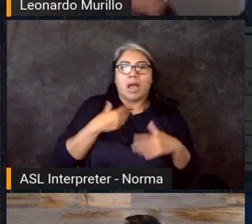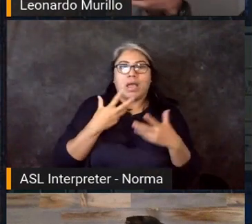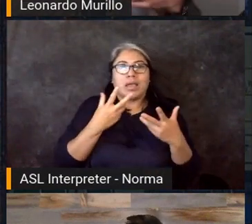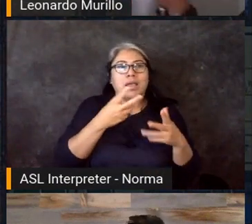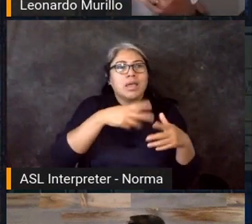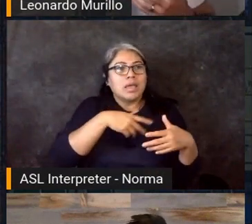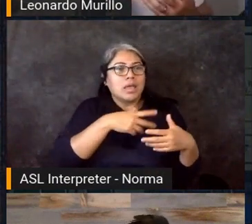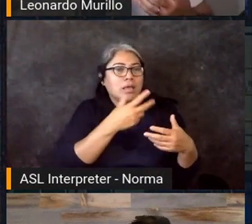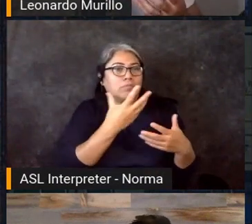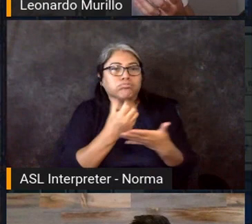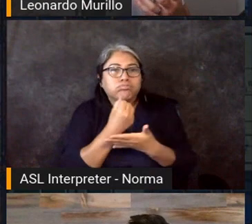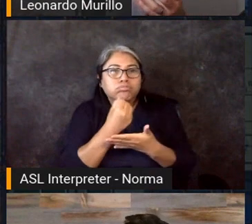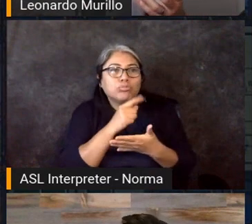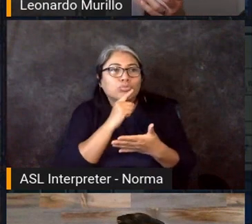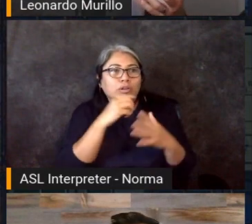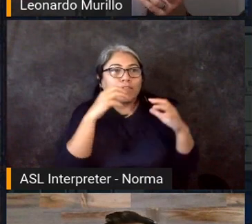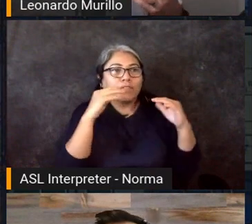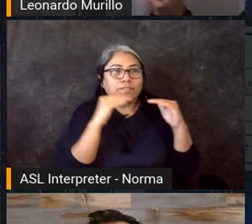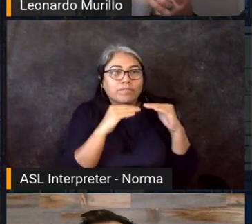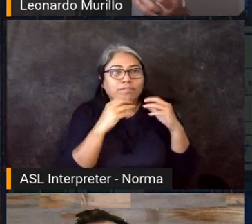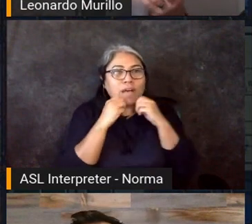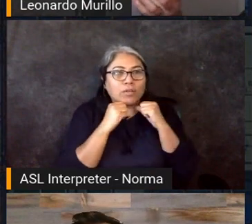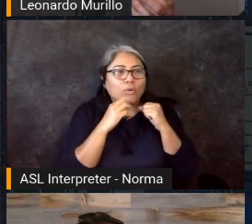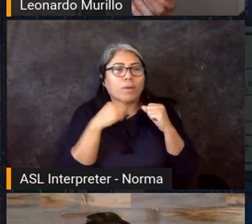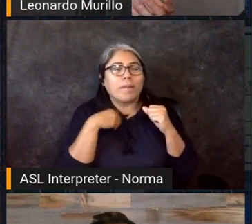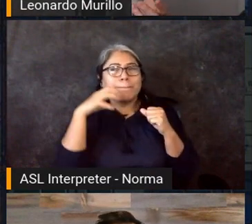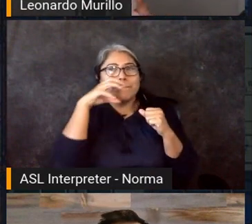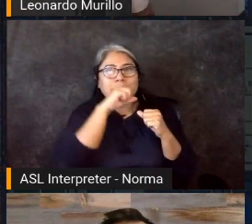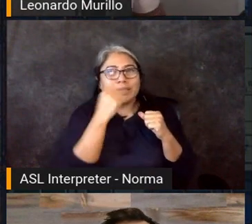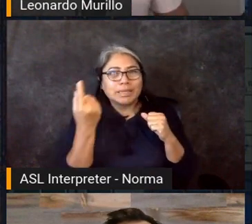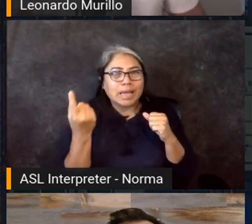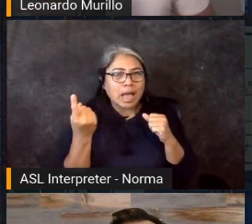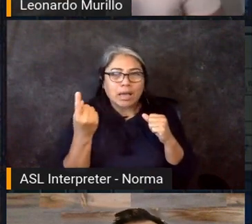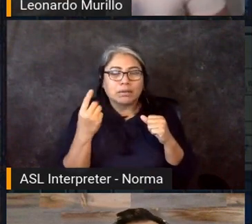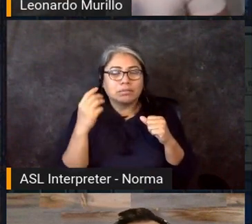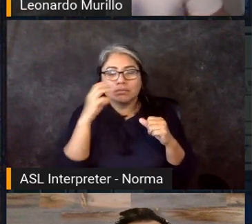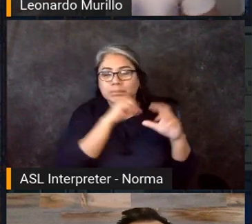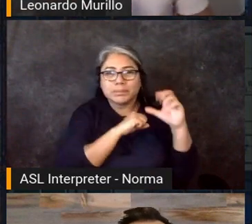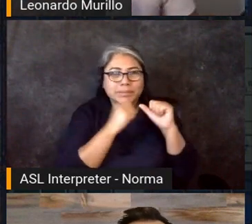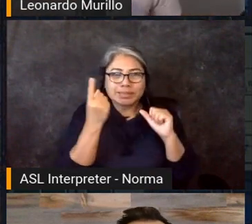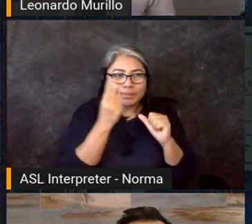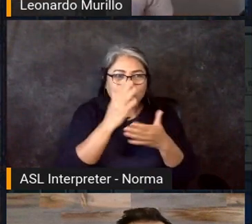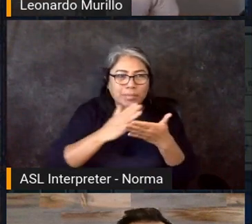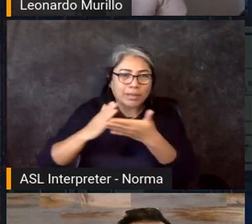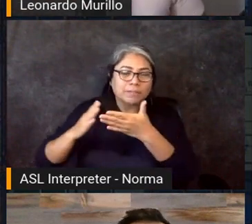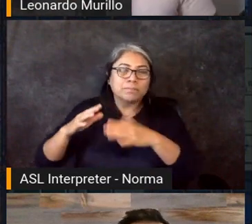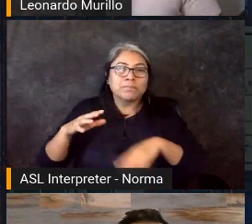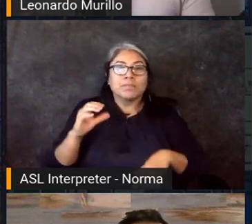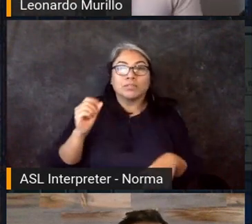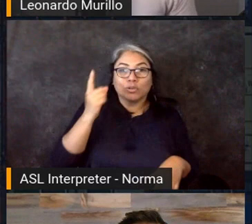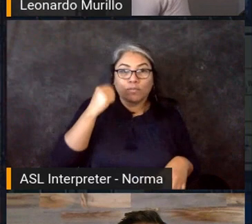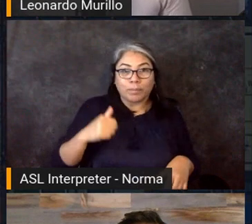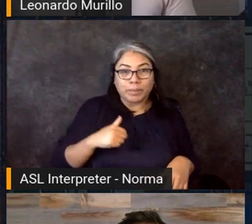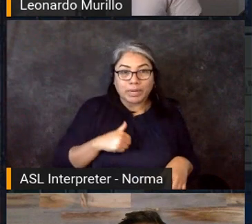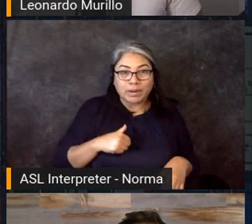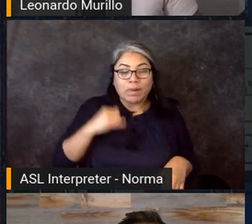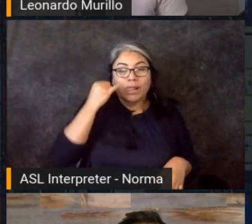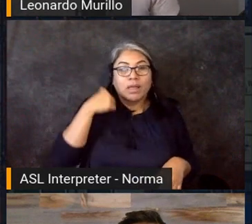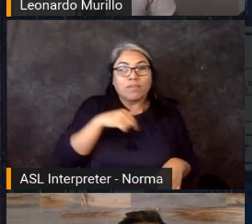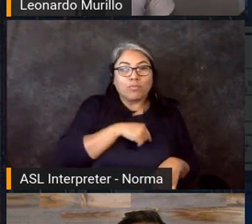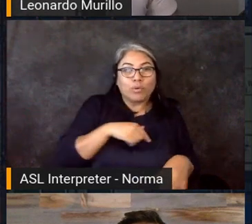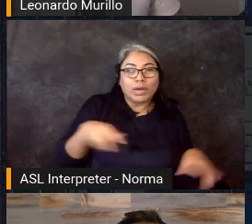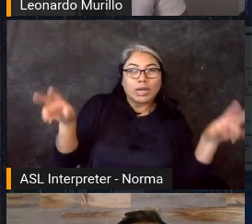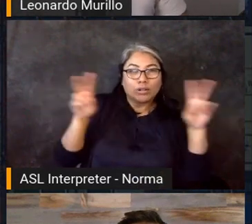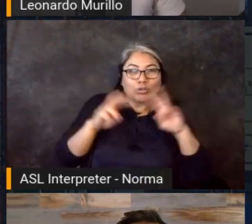be? Or am I missing out on some aspects of it, right? And to me, like if we look at these principles real